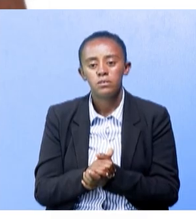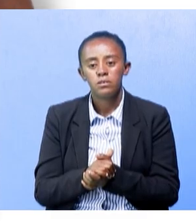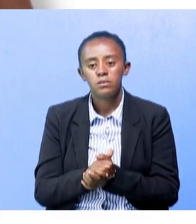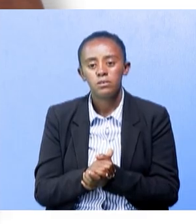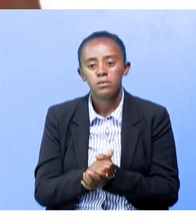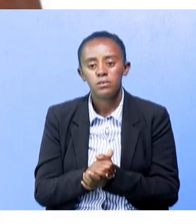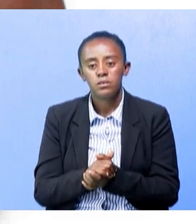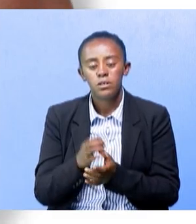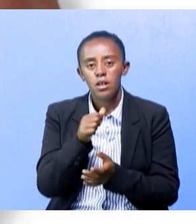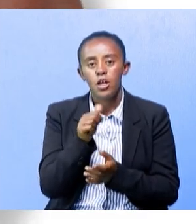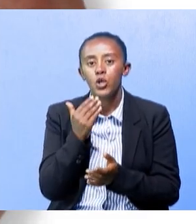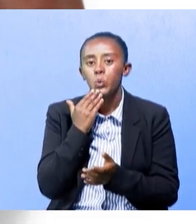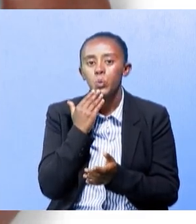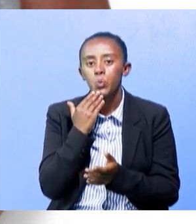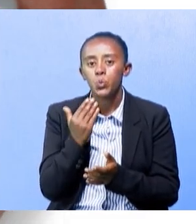a good spot.